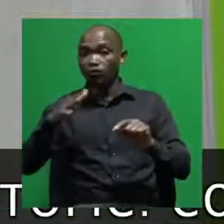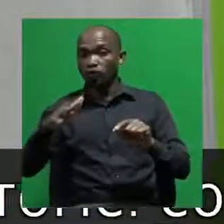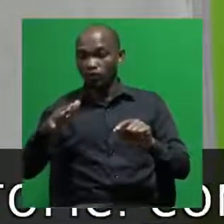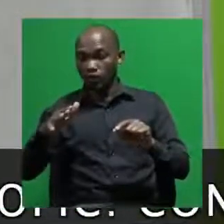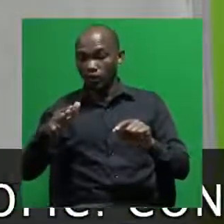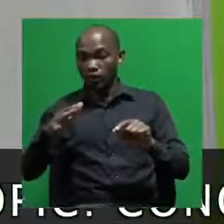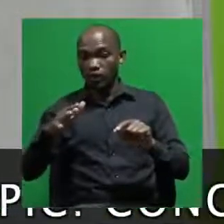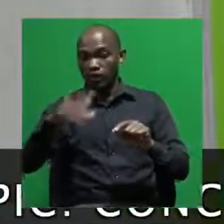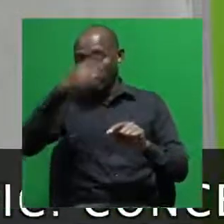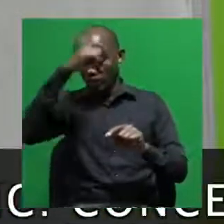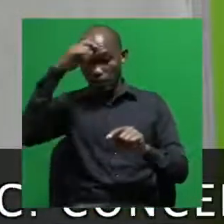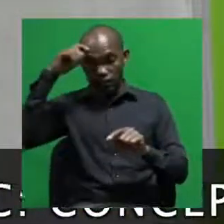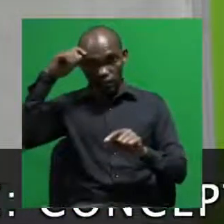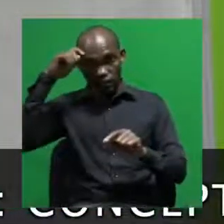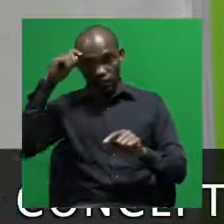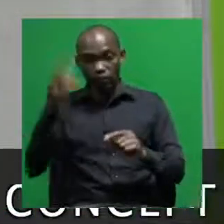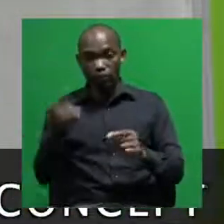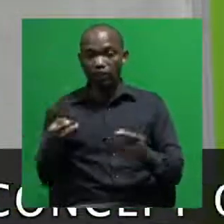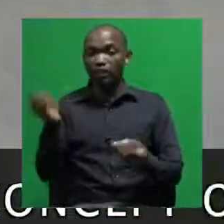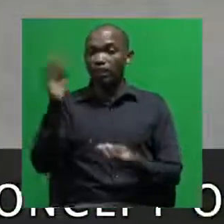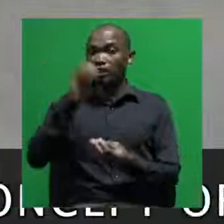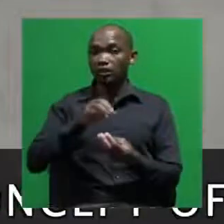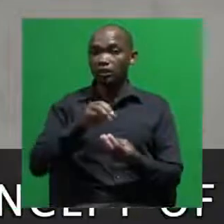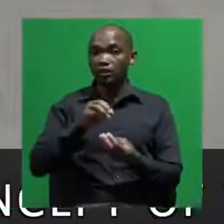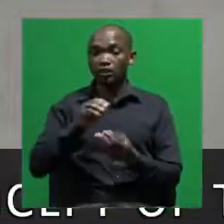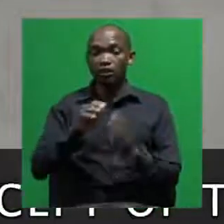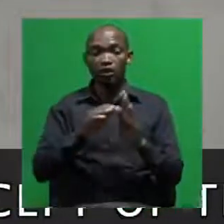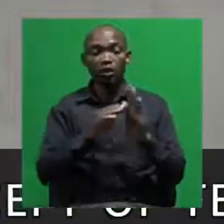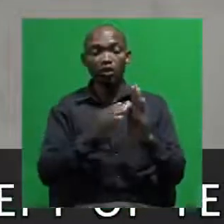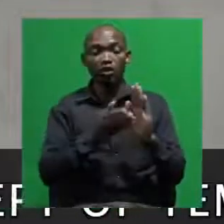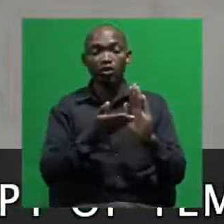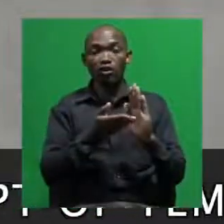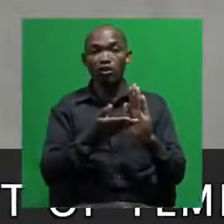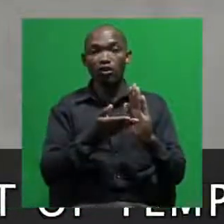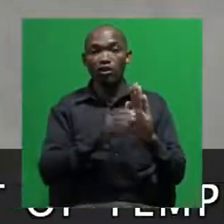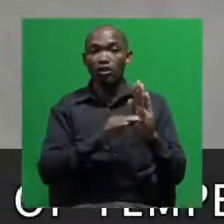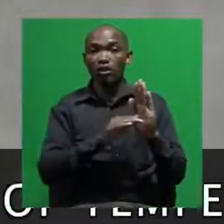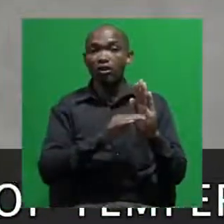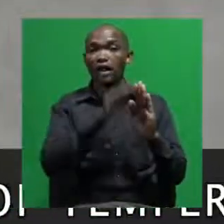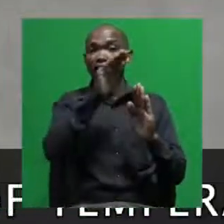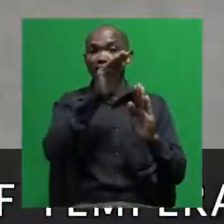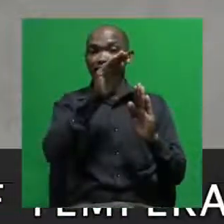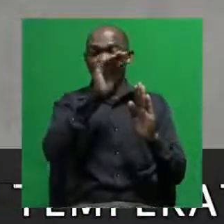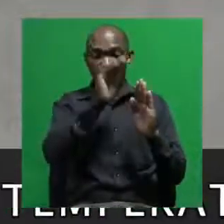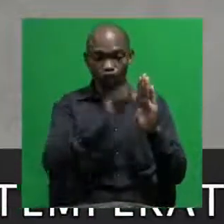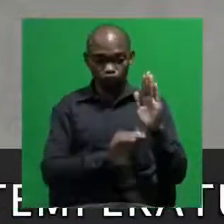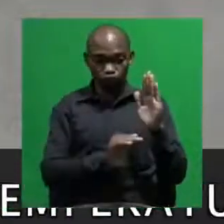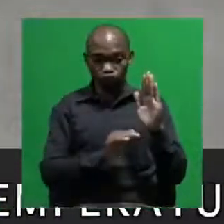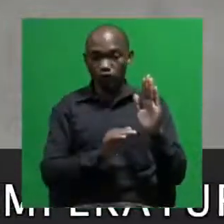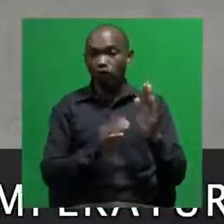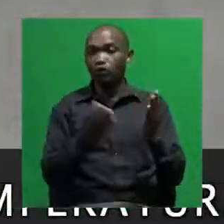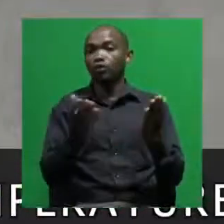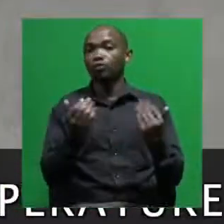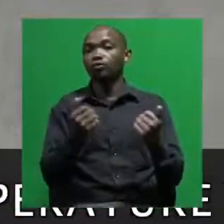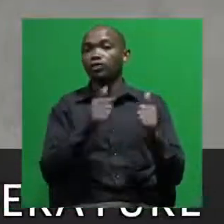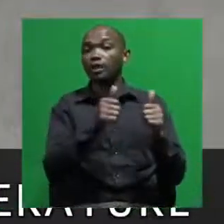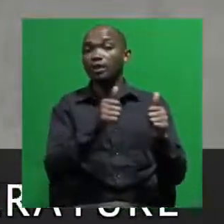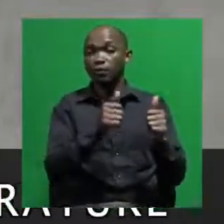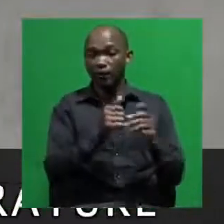increasing or rise, then the length of the liquid will